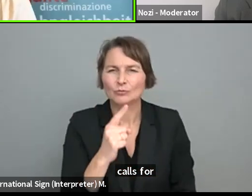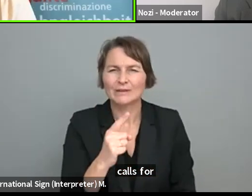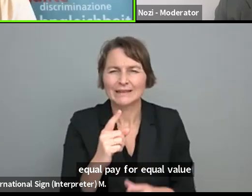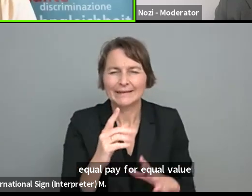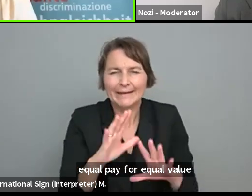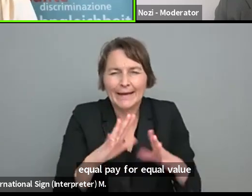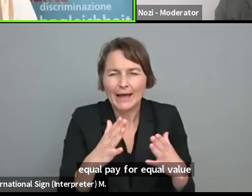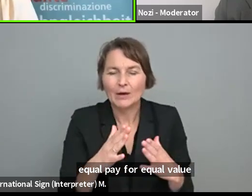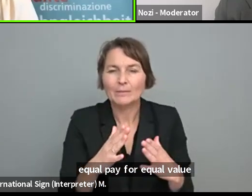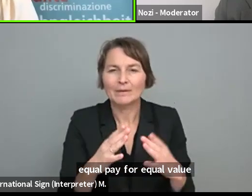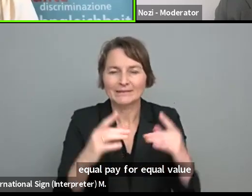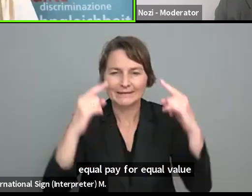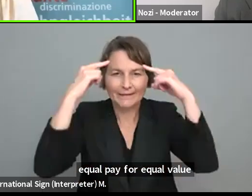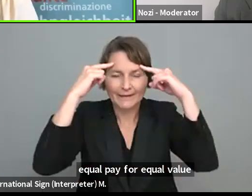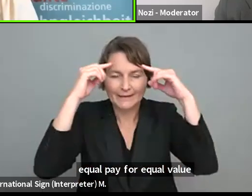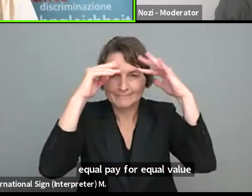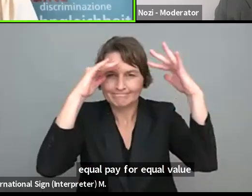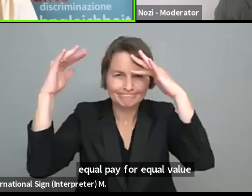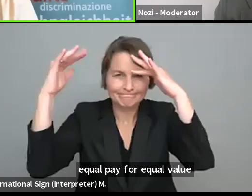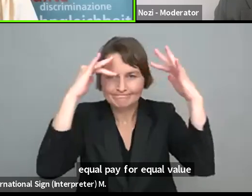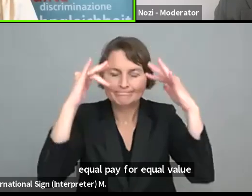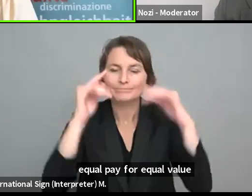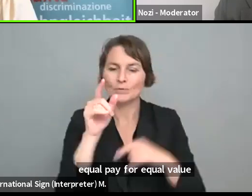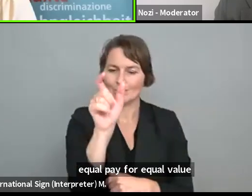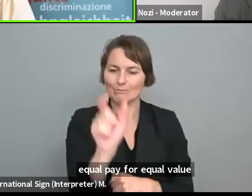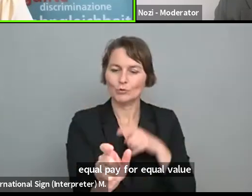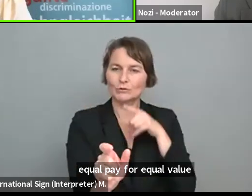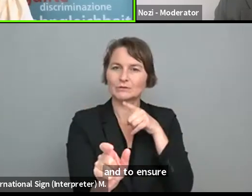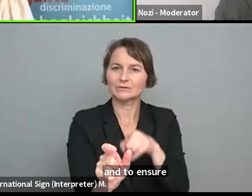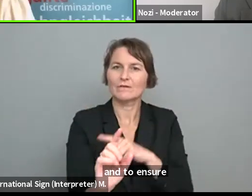and promote gender equality.